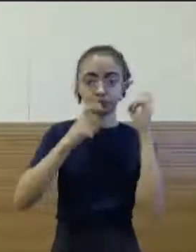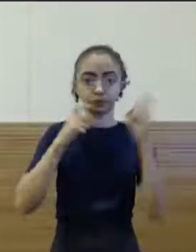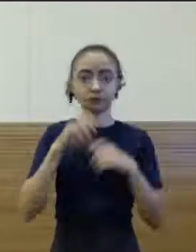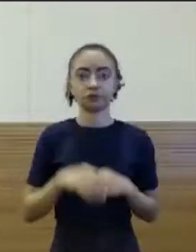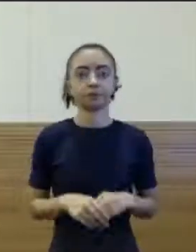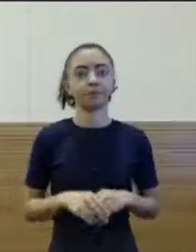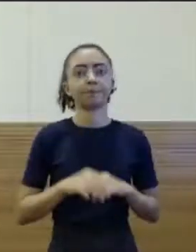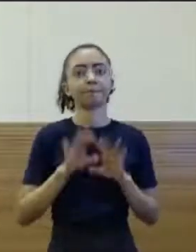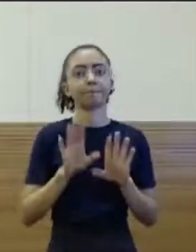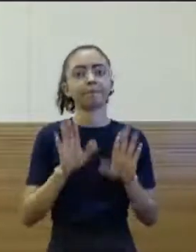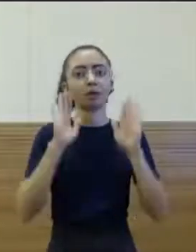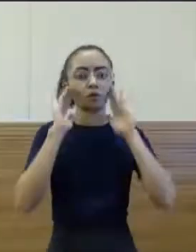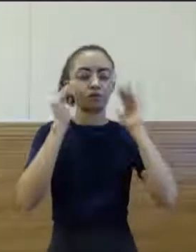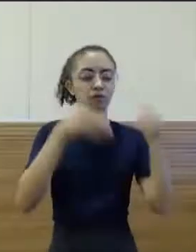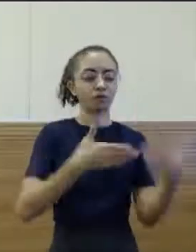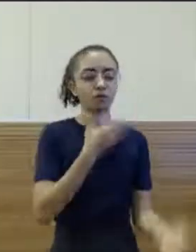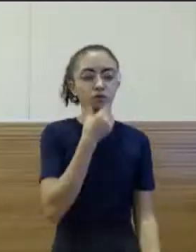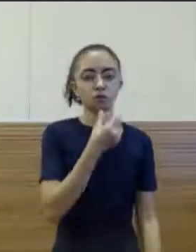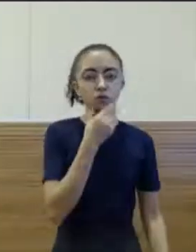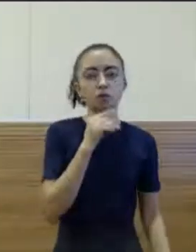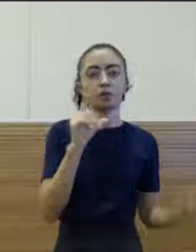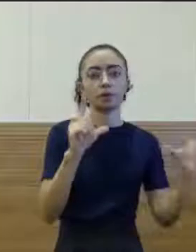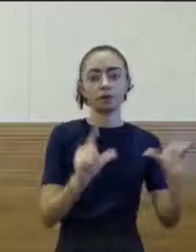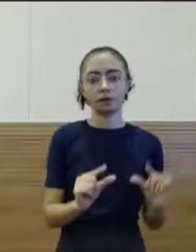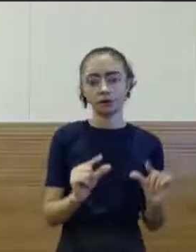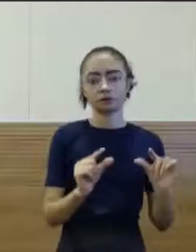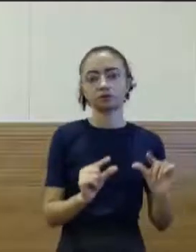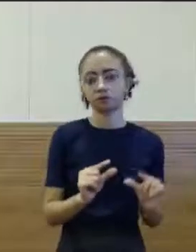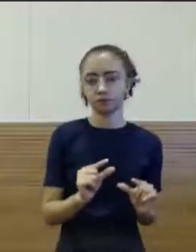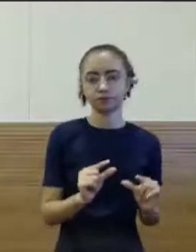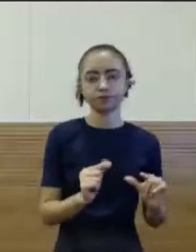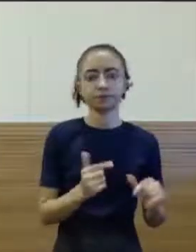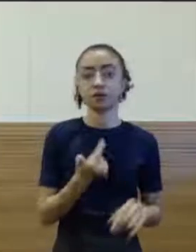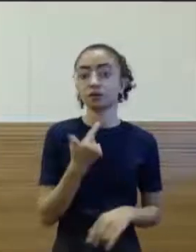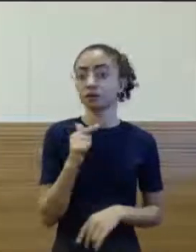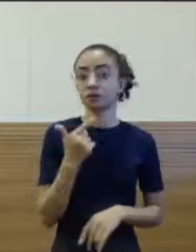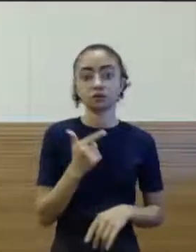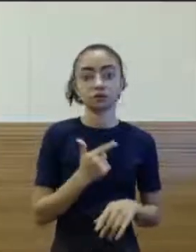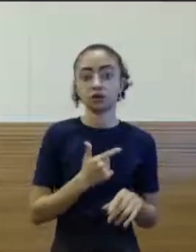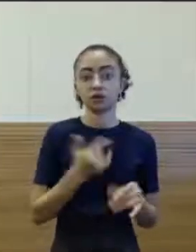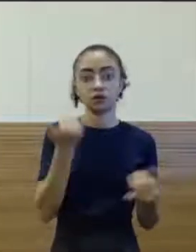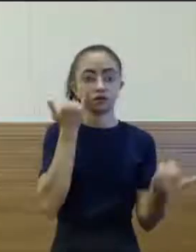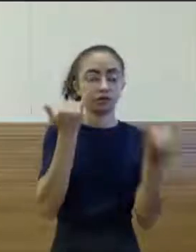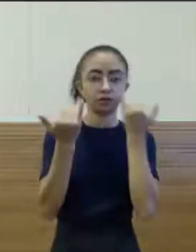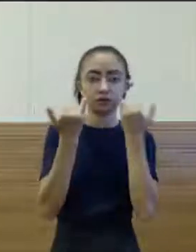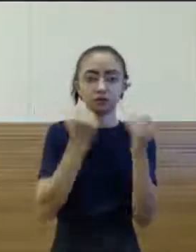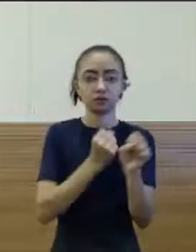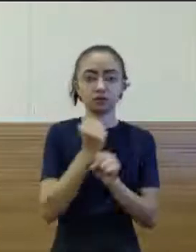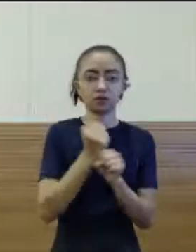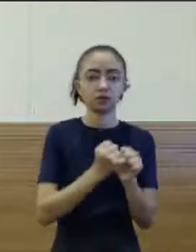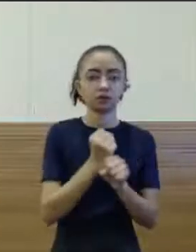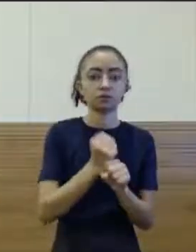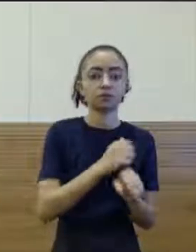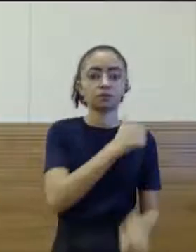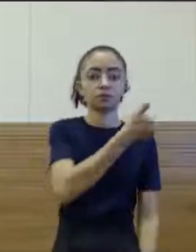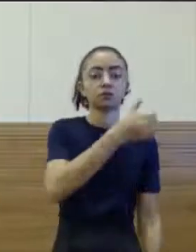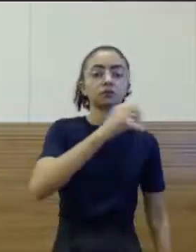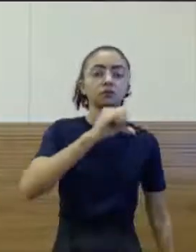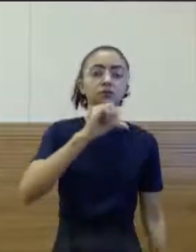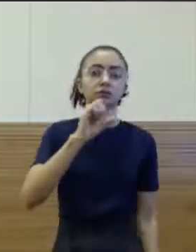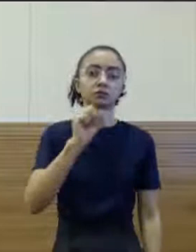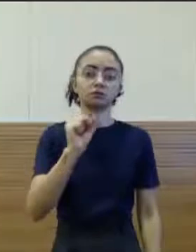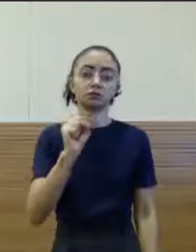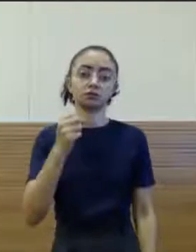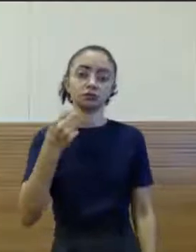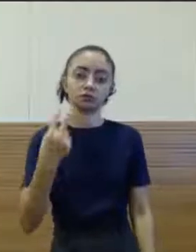is a bit less. So we don't have data from 1982, but in 1996, so